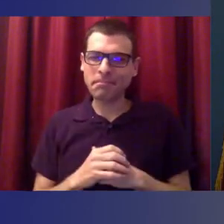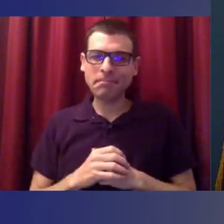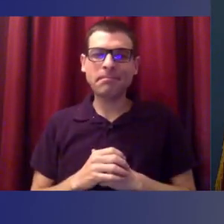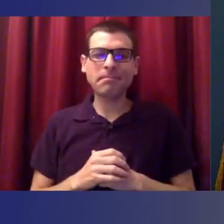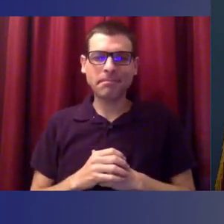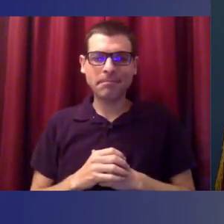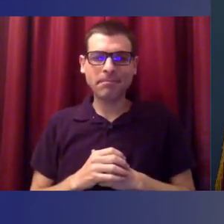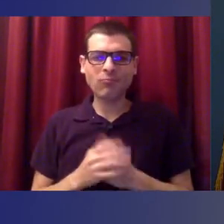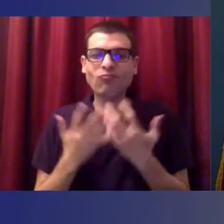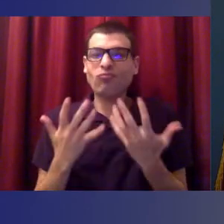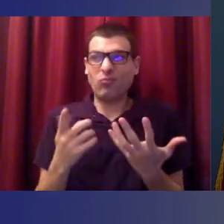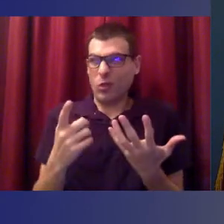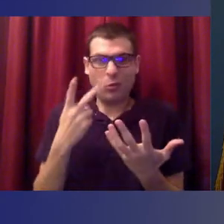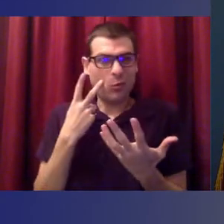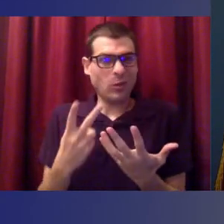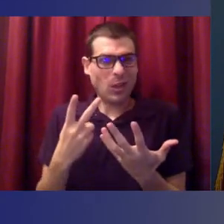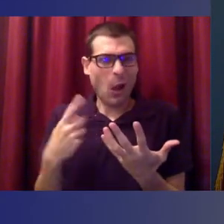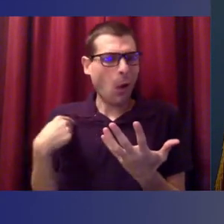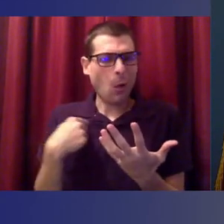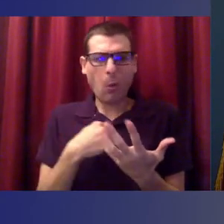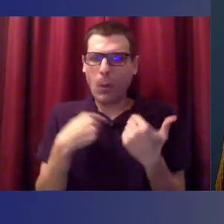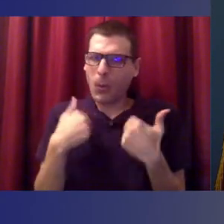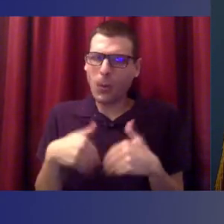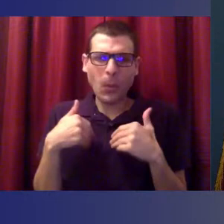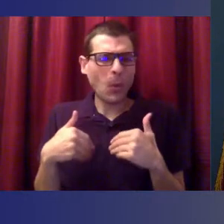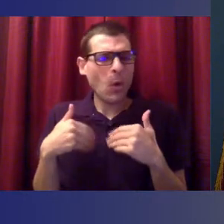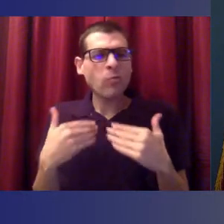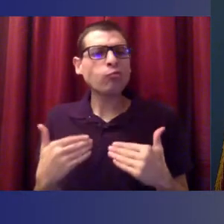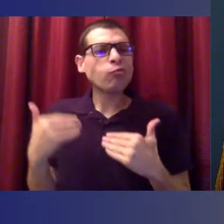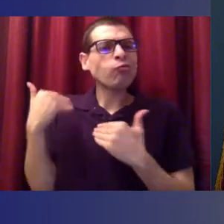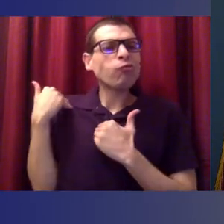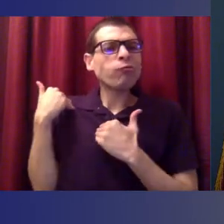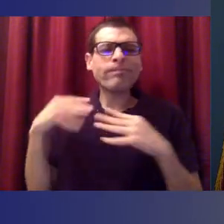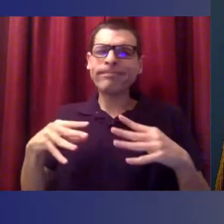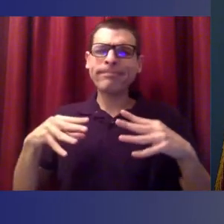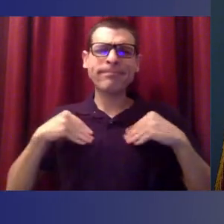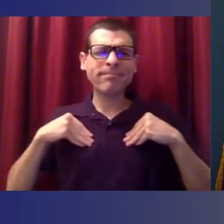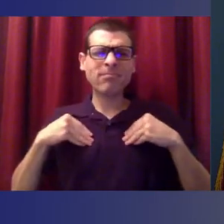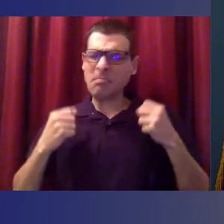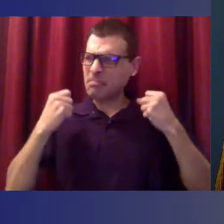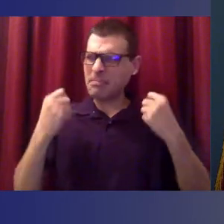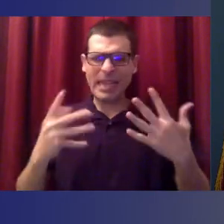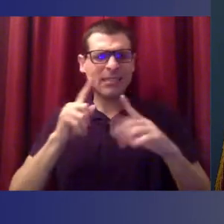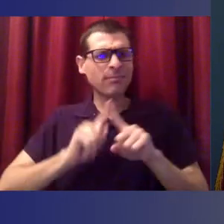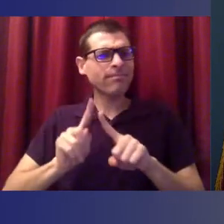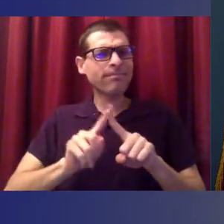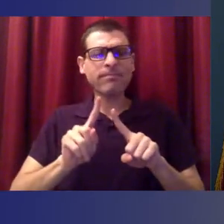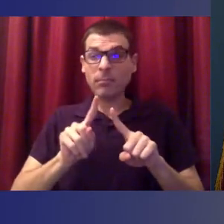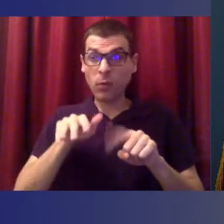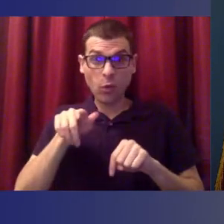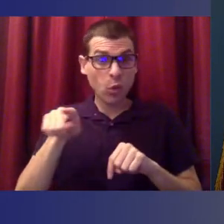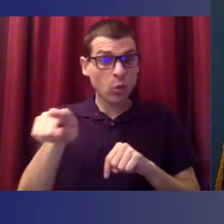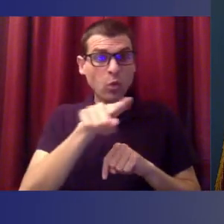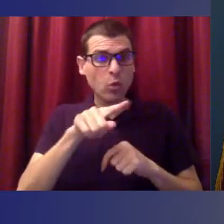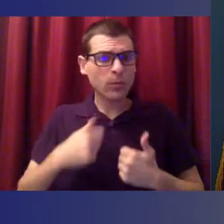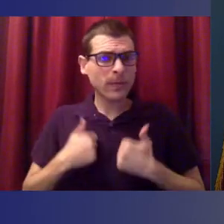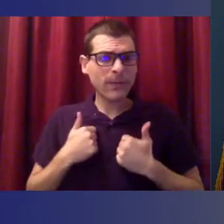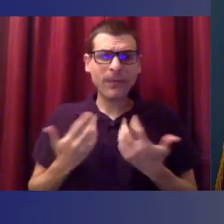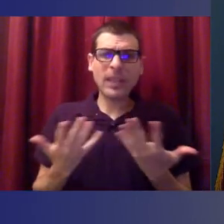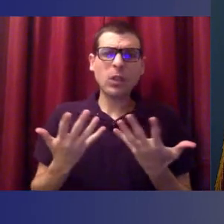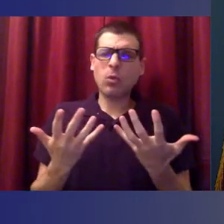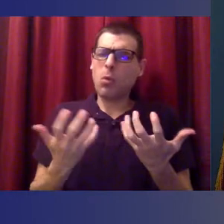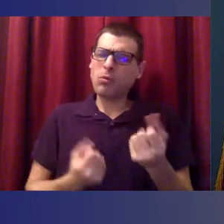As you just saw, Multnomah County has stepped up in so many ways to help our residents navigate immense